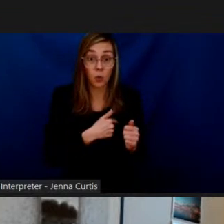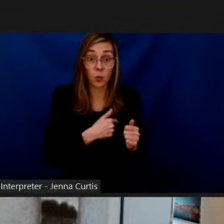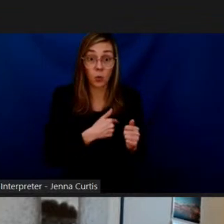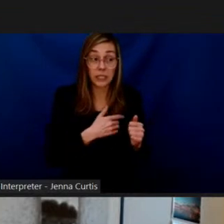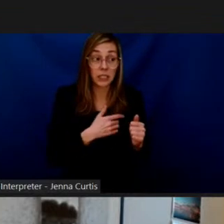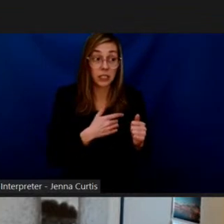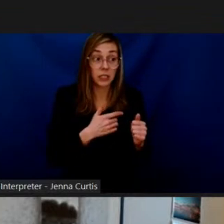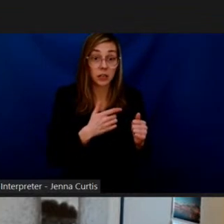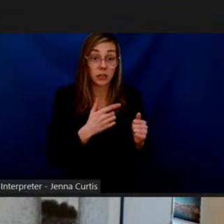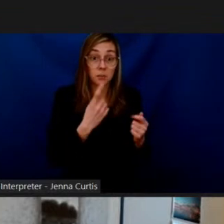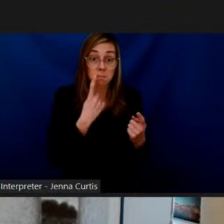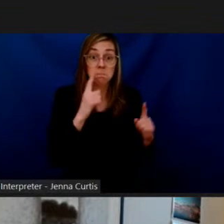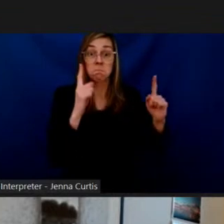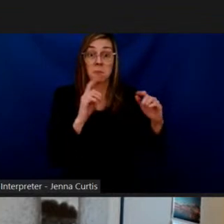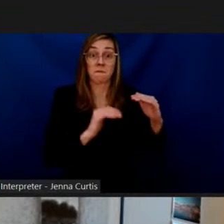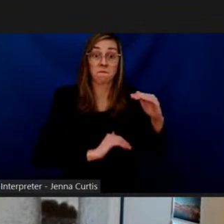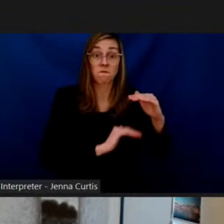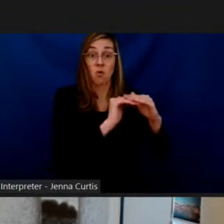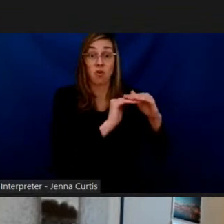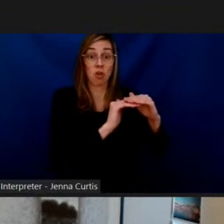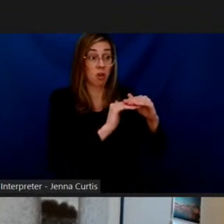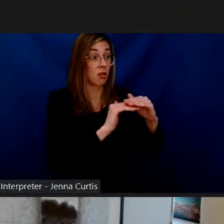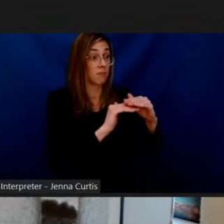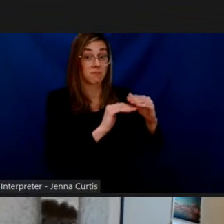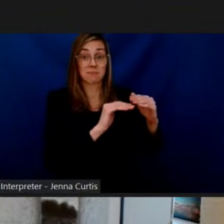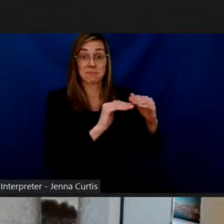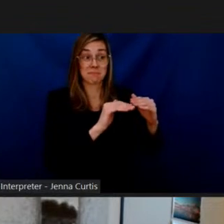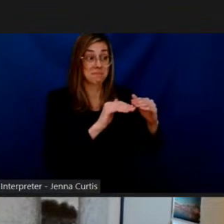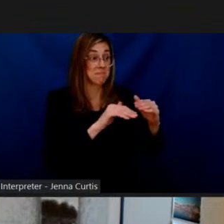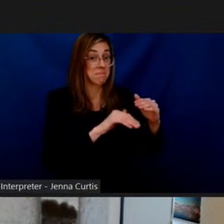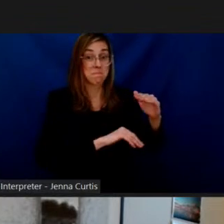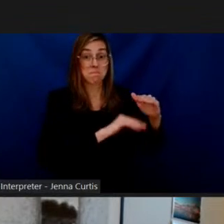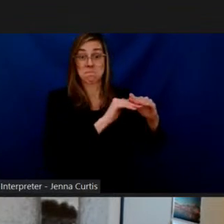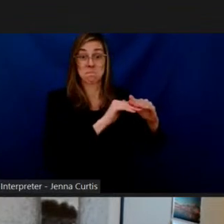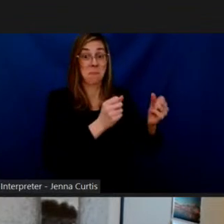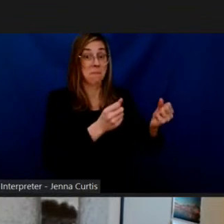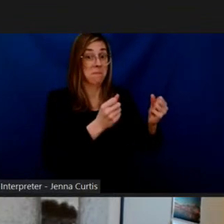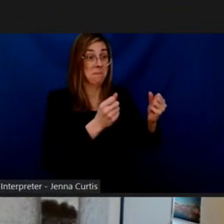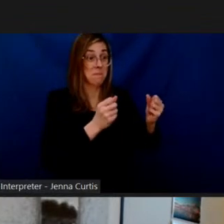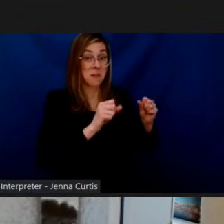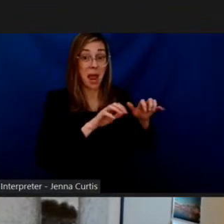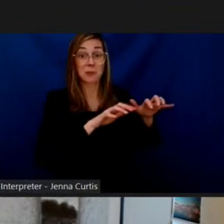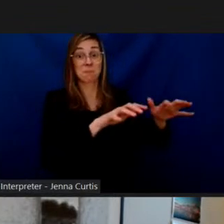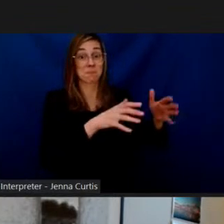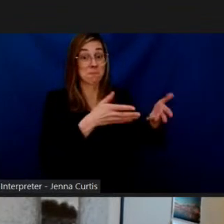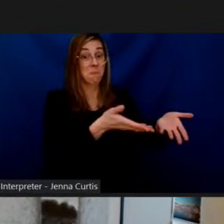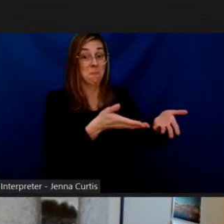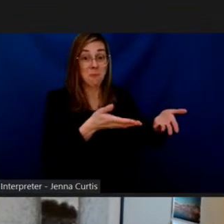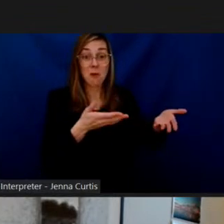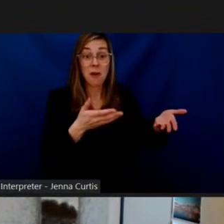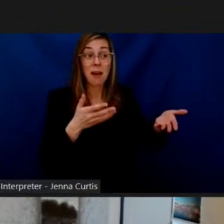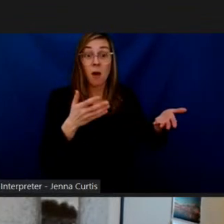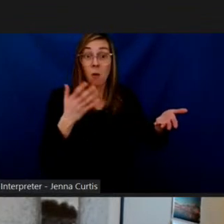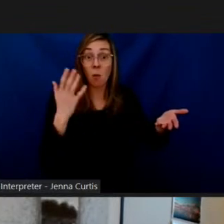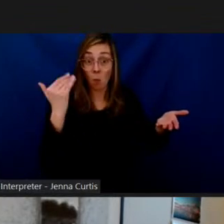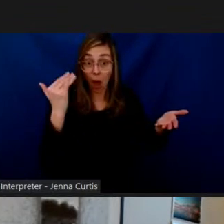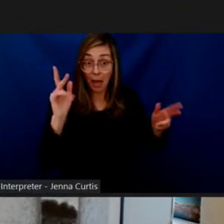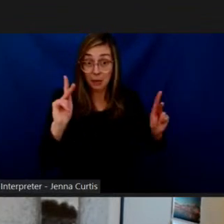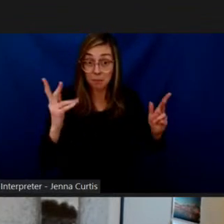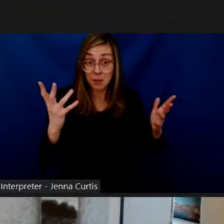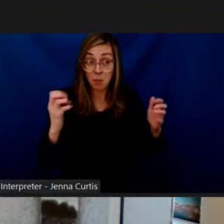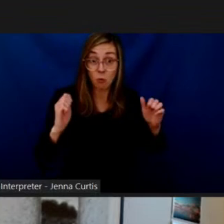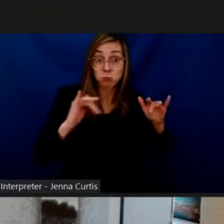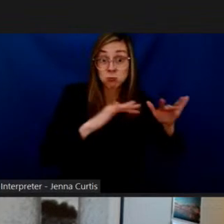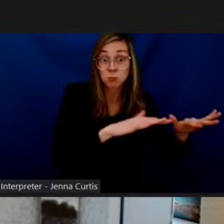that people, continuously for all of our shelters is because people talk and people know how